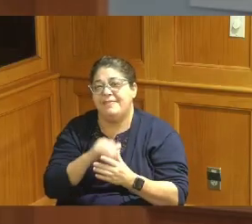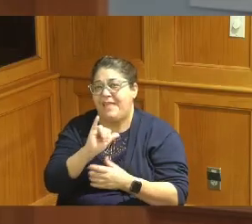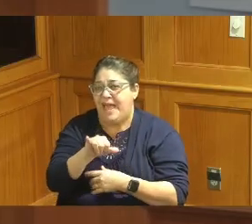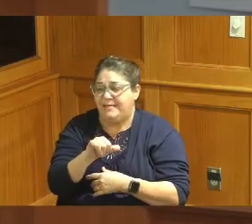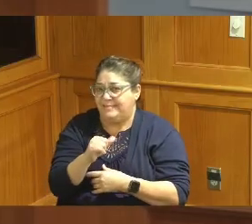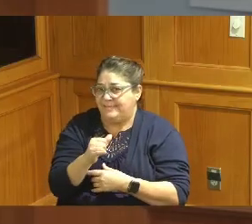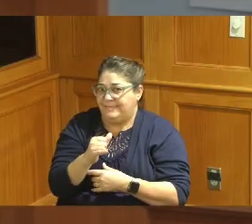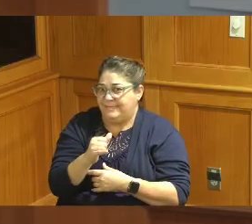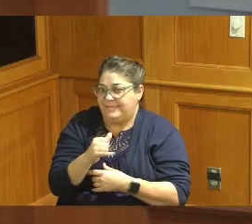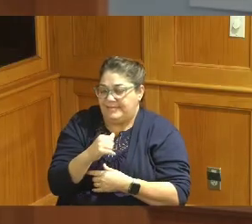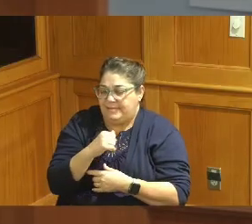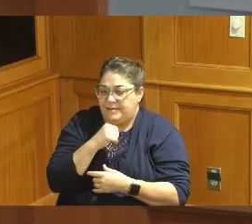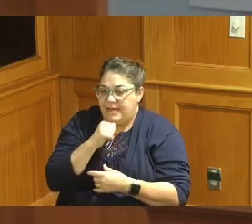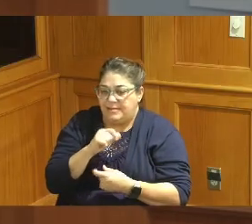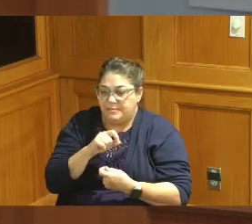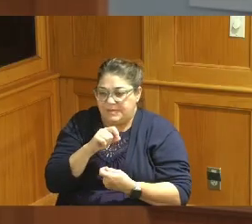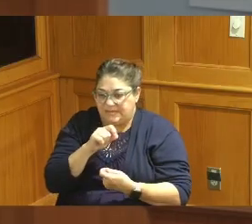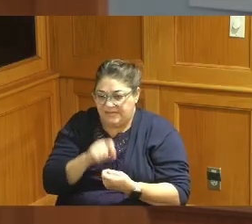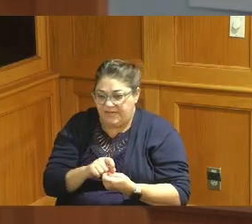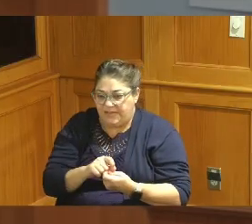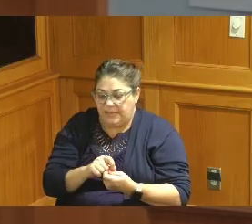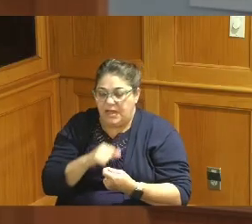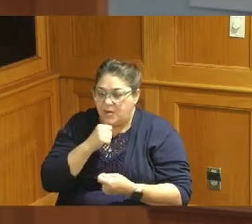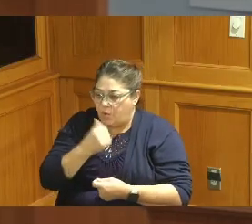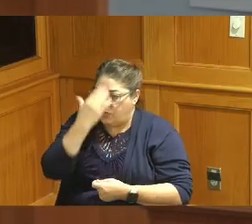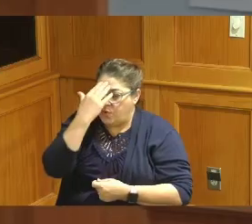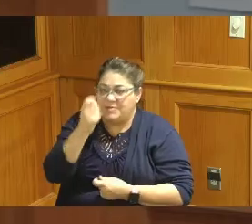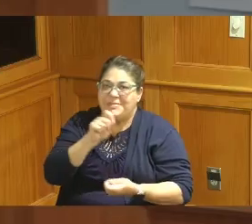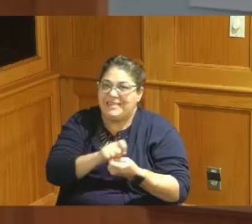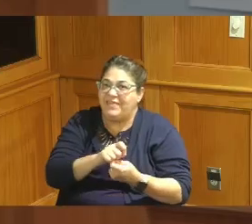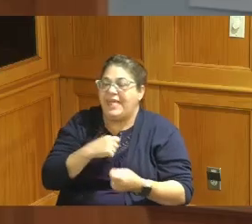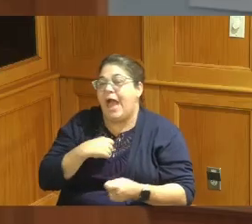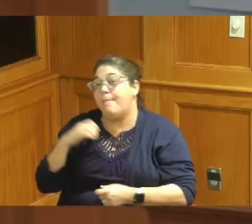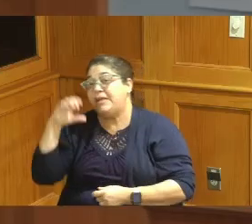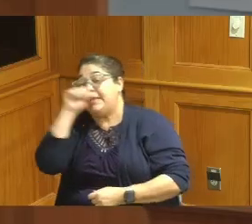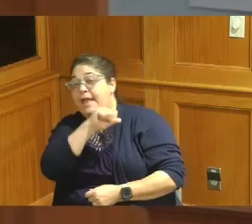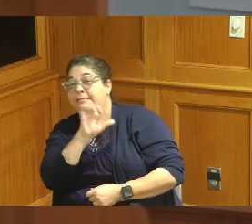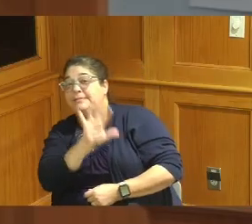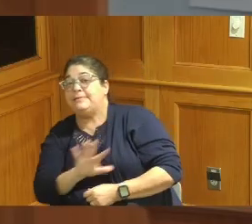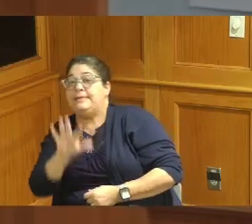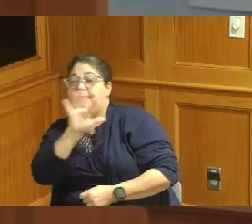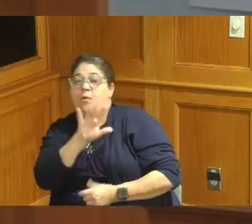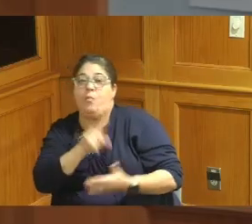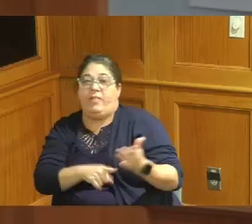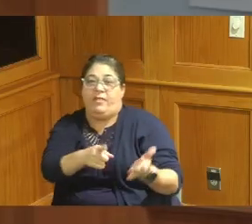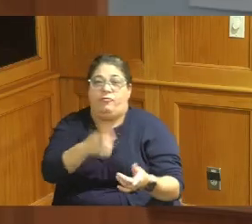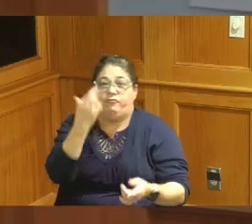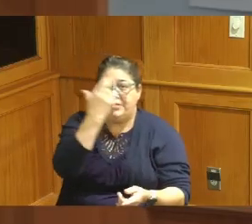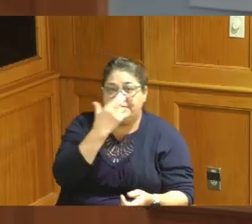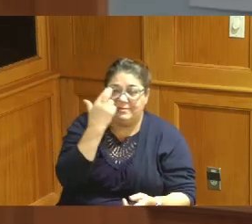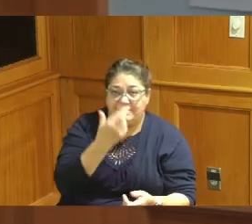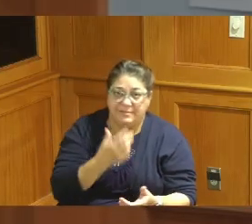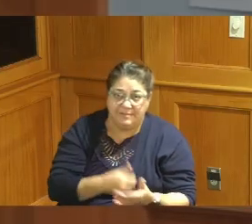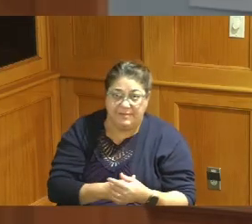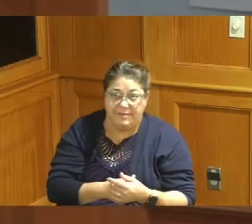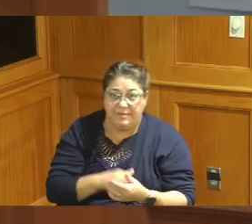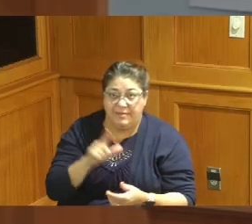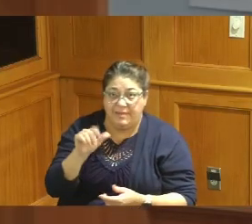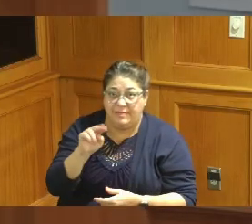I'm not speaking to, as I don't know the specifics. I'm sort of generally observing. It may be that they're